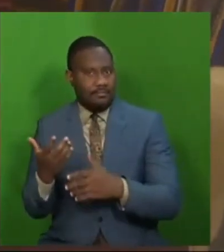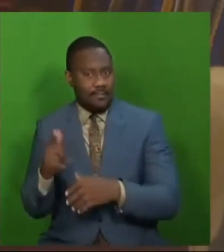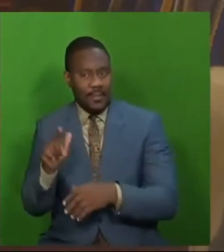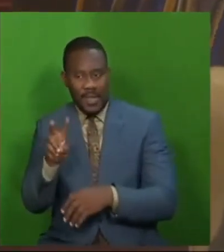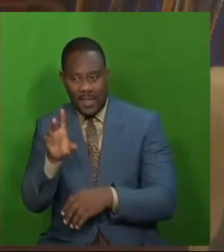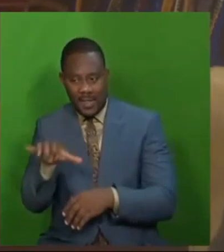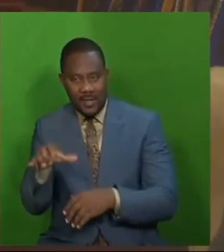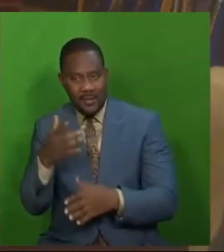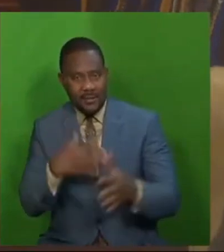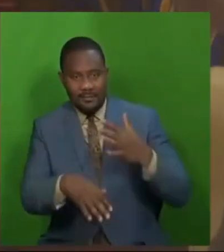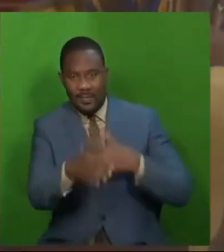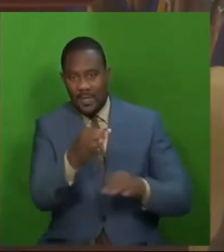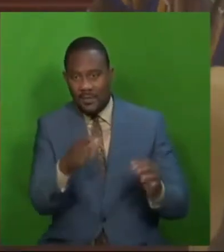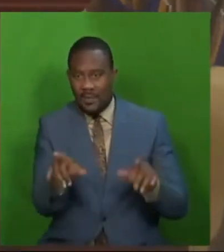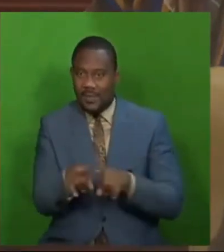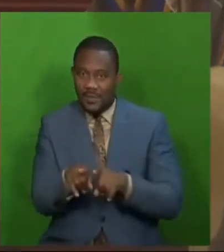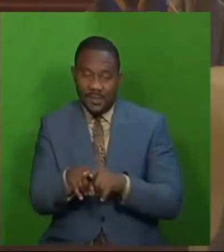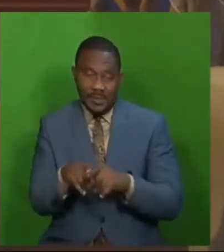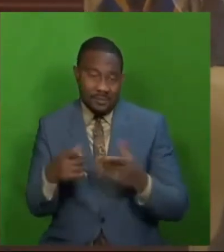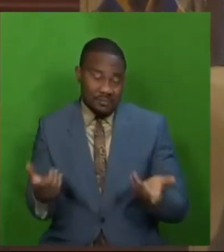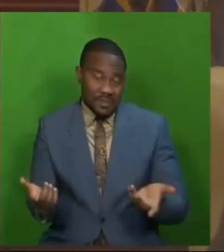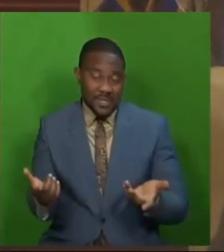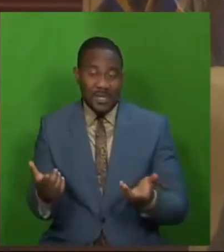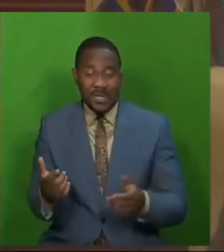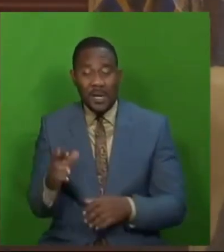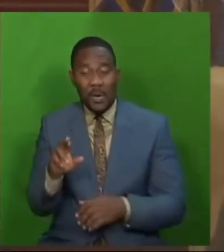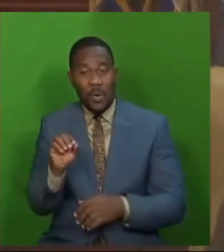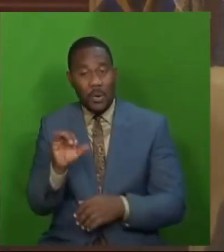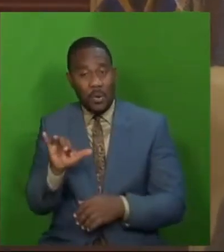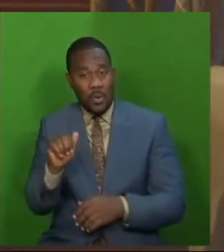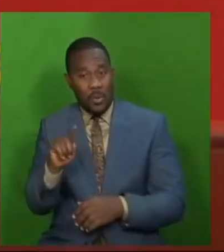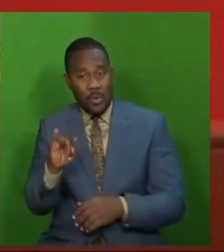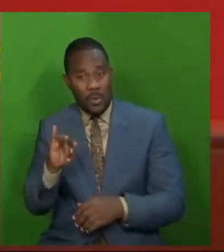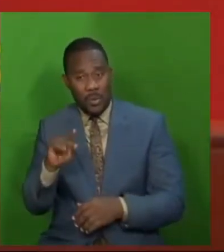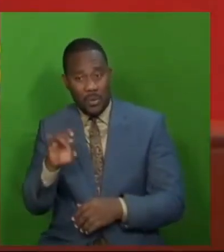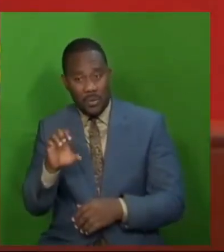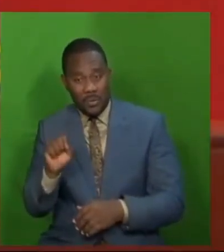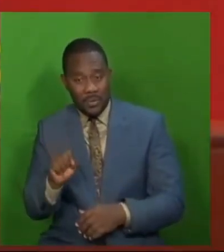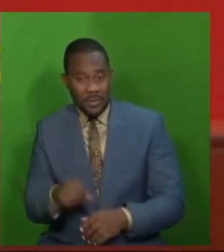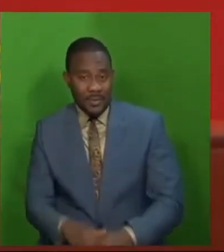now they want to do same to royalties. Mr. Speaker, thank you very much.